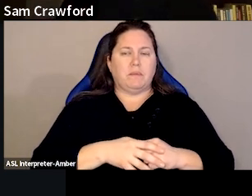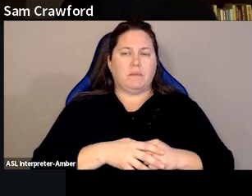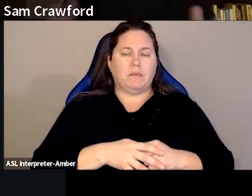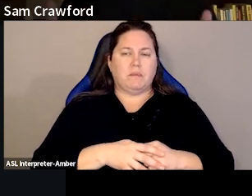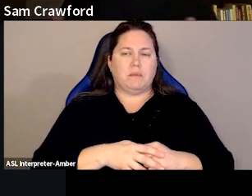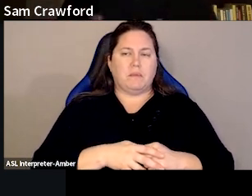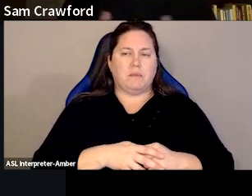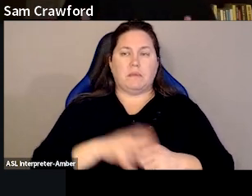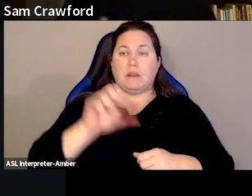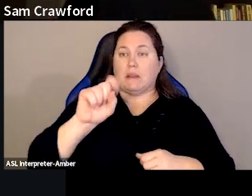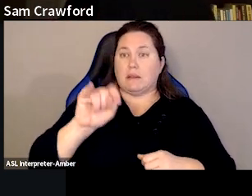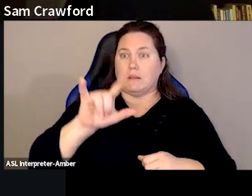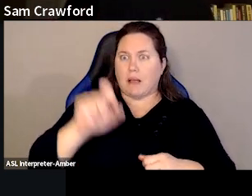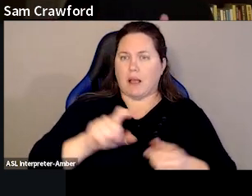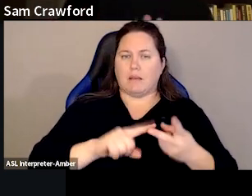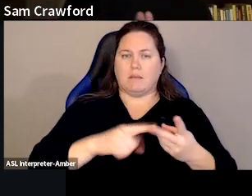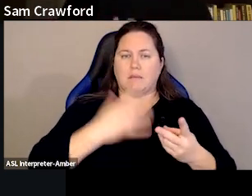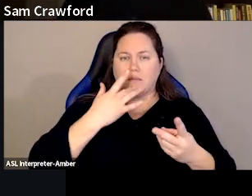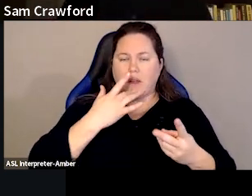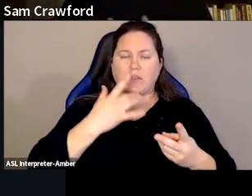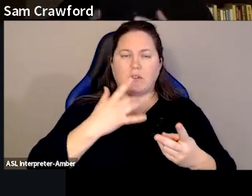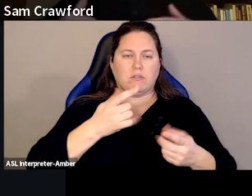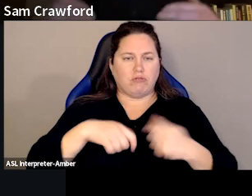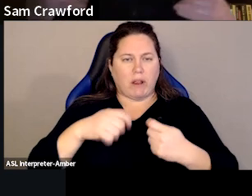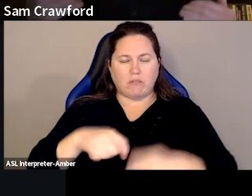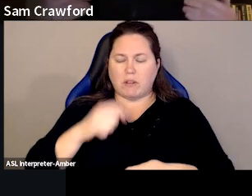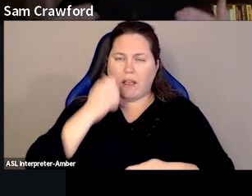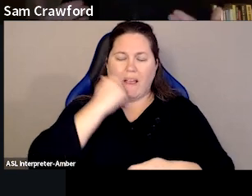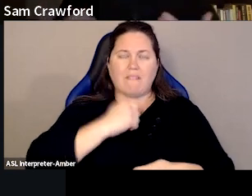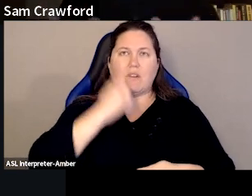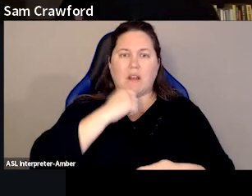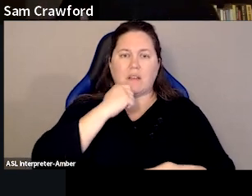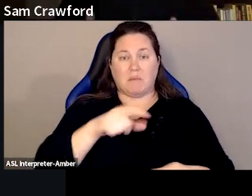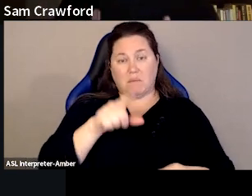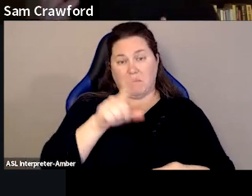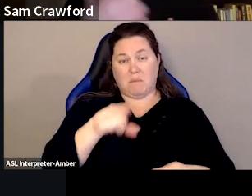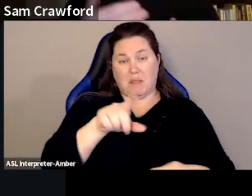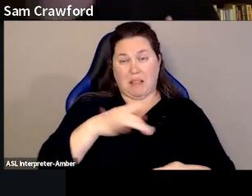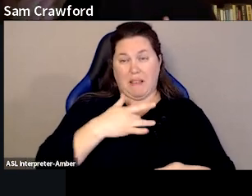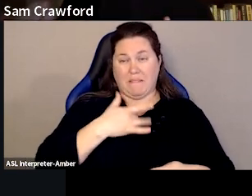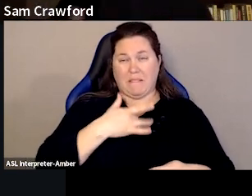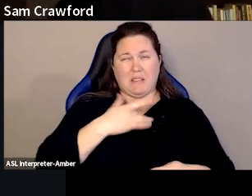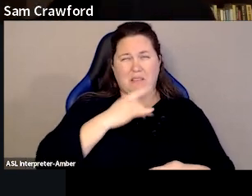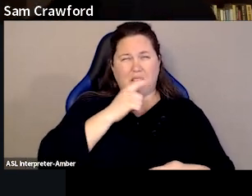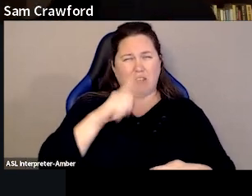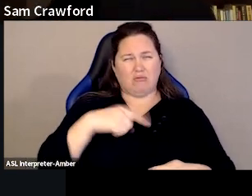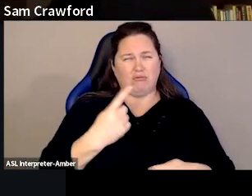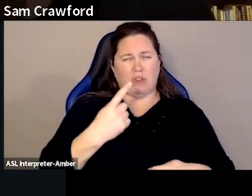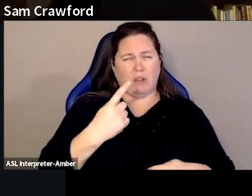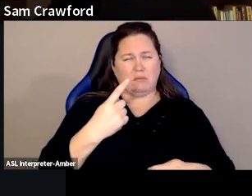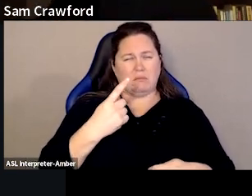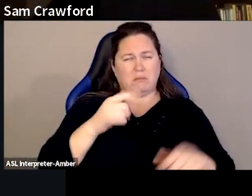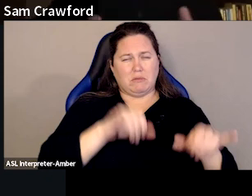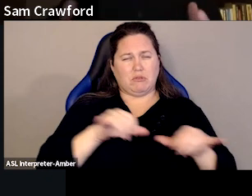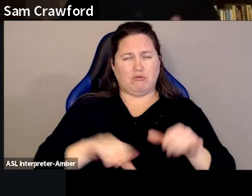styles and preferences are changing day by day in web design. But this feels a lot bigger than just trends coming and going.